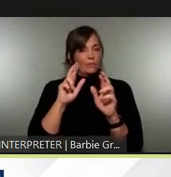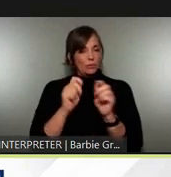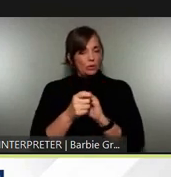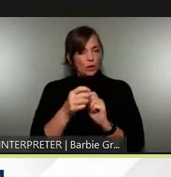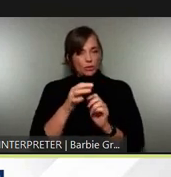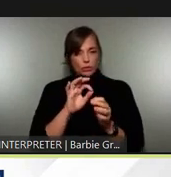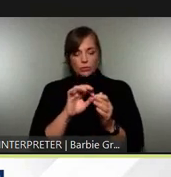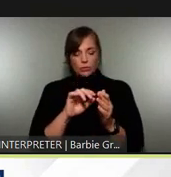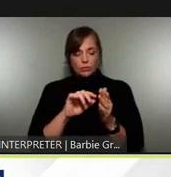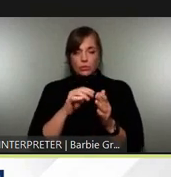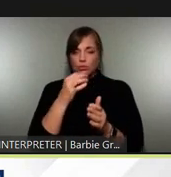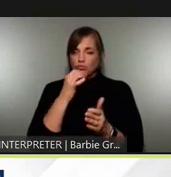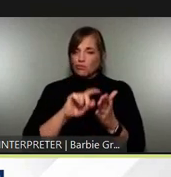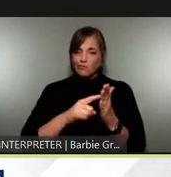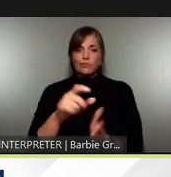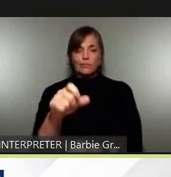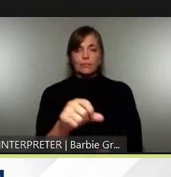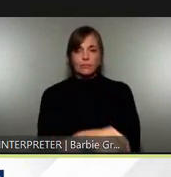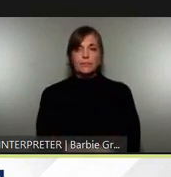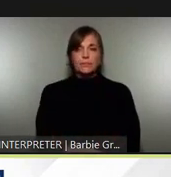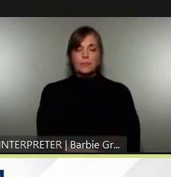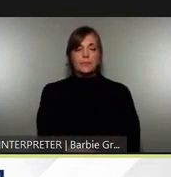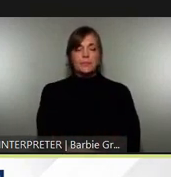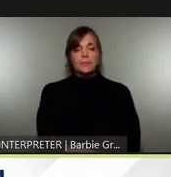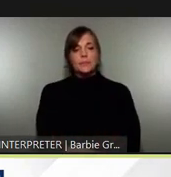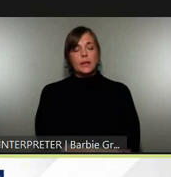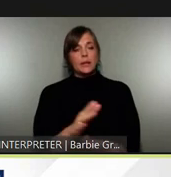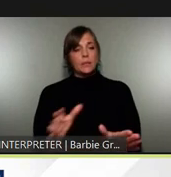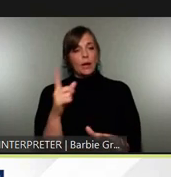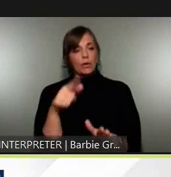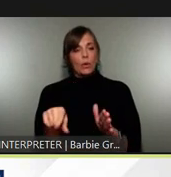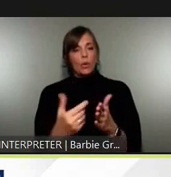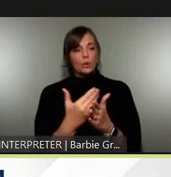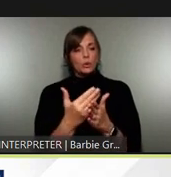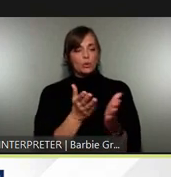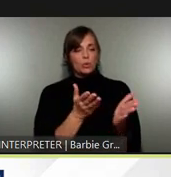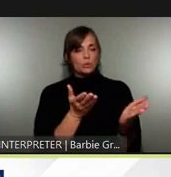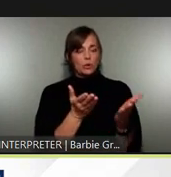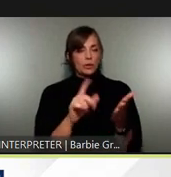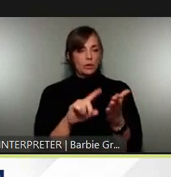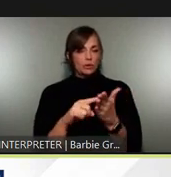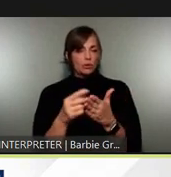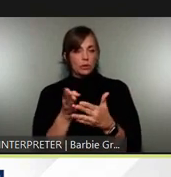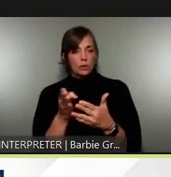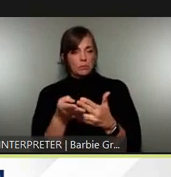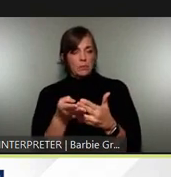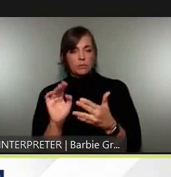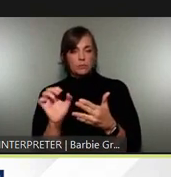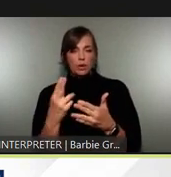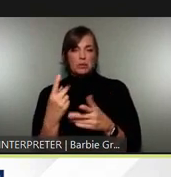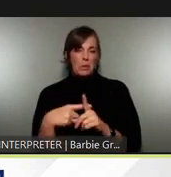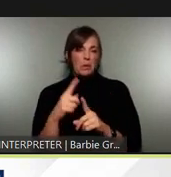The plan here is for these new services to go into effect in the middle of March. So we're about a month